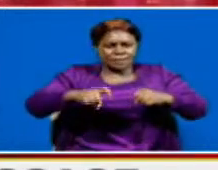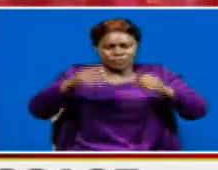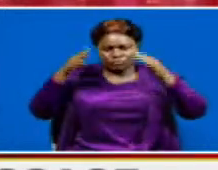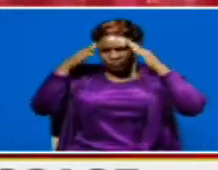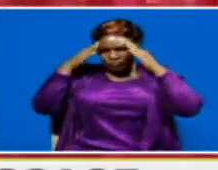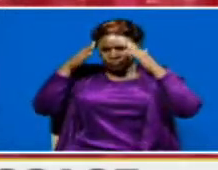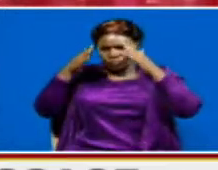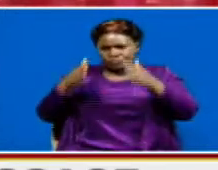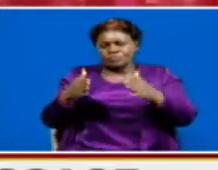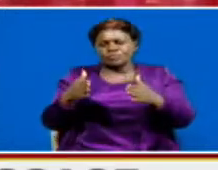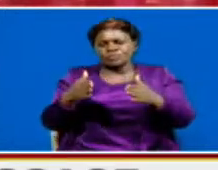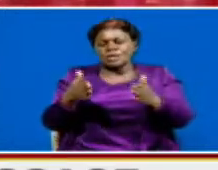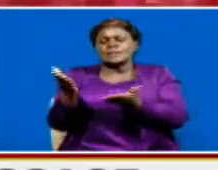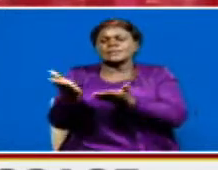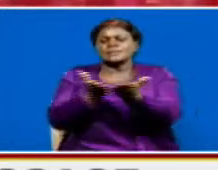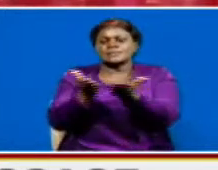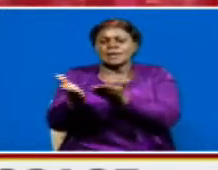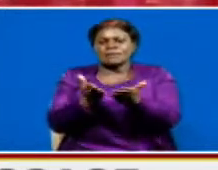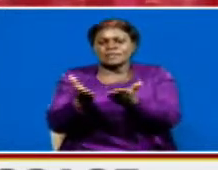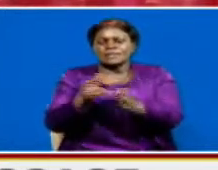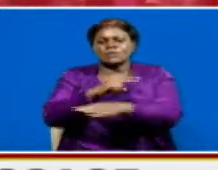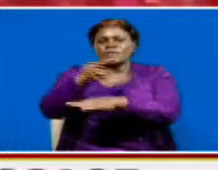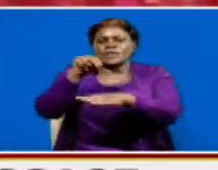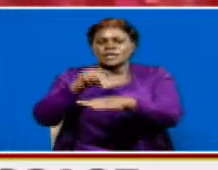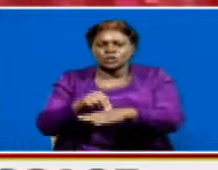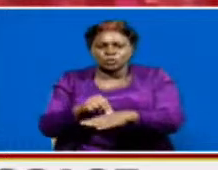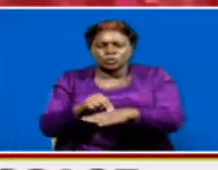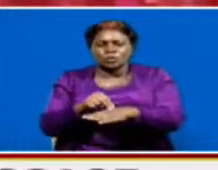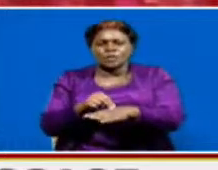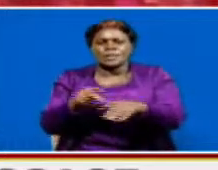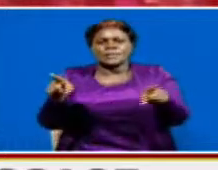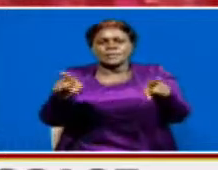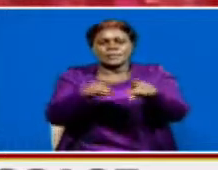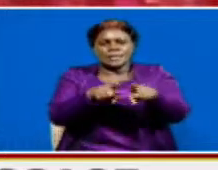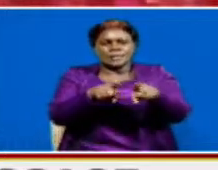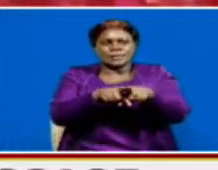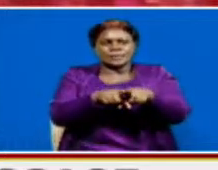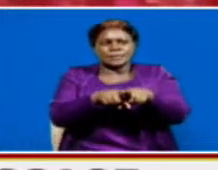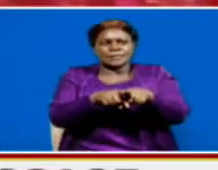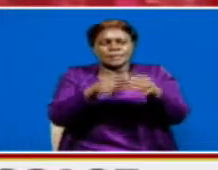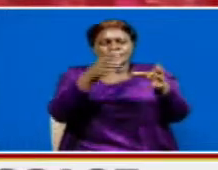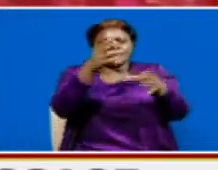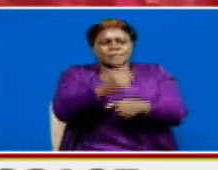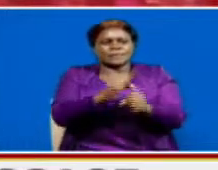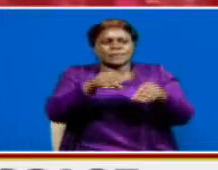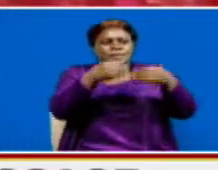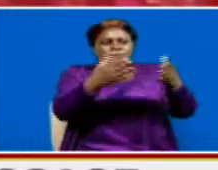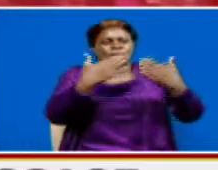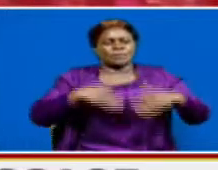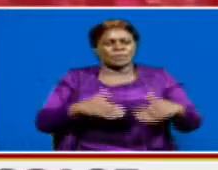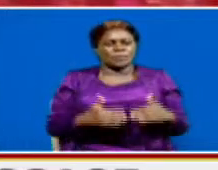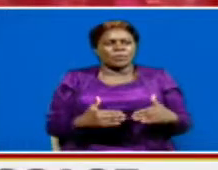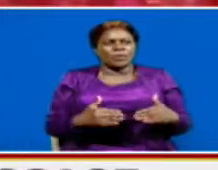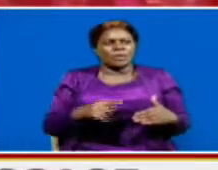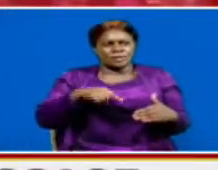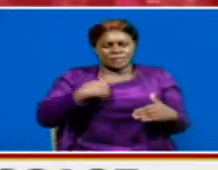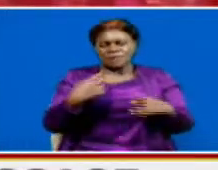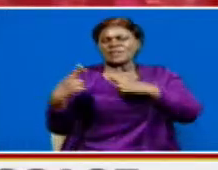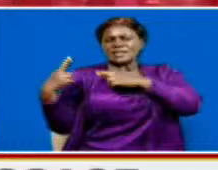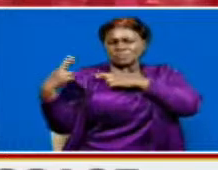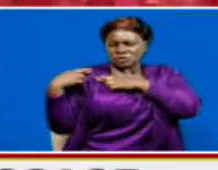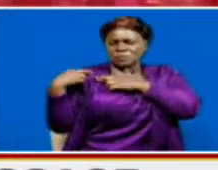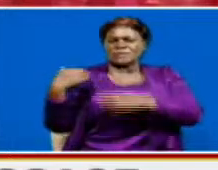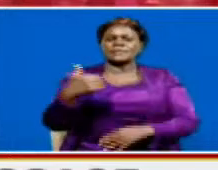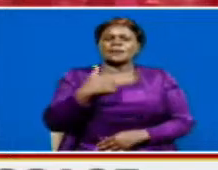summoned in the service of the nation. And as trustees of the people, we are